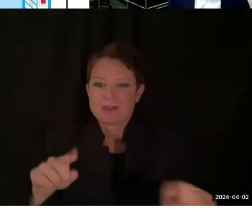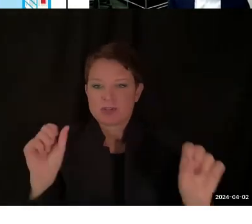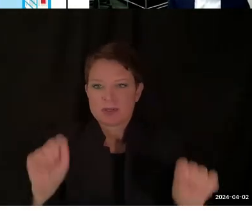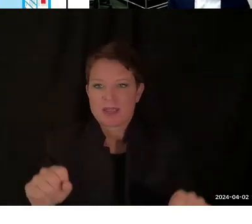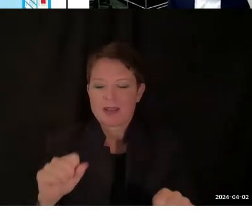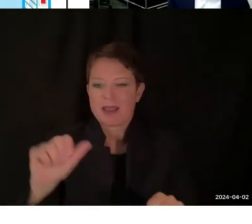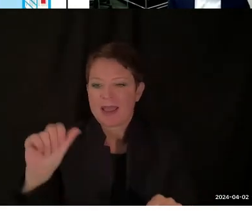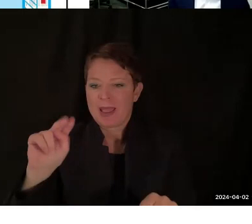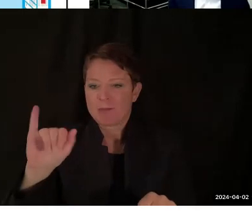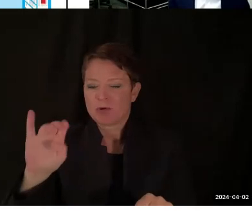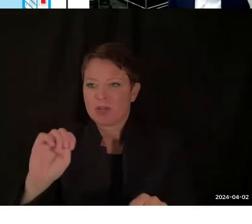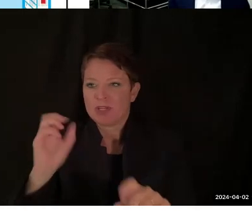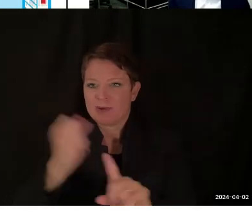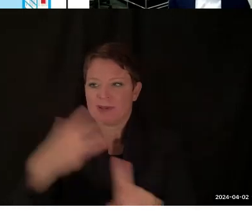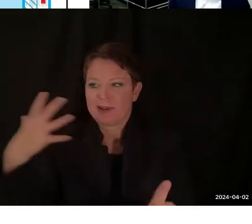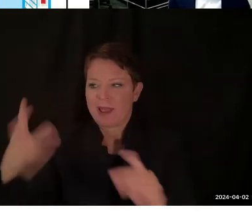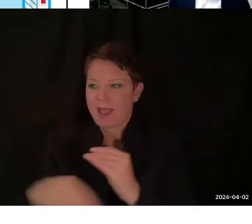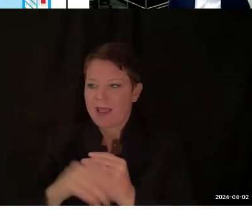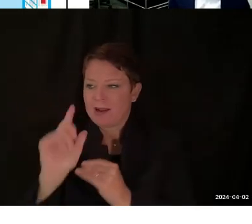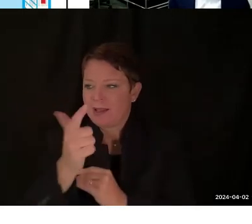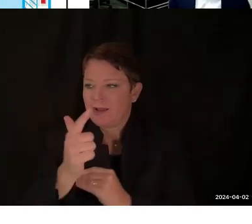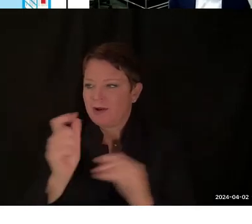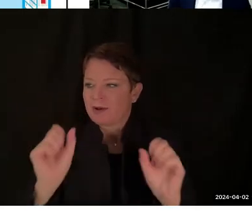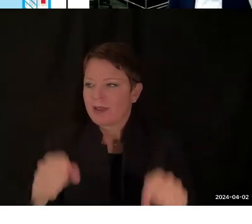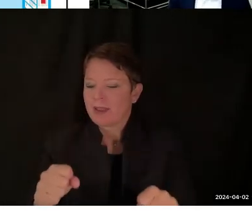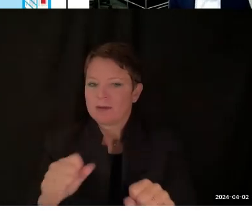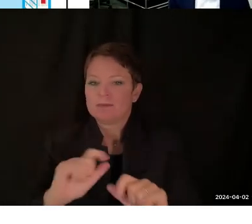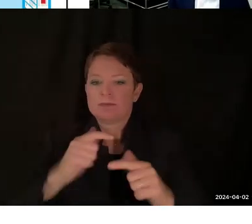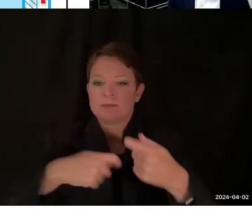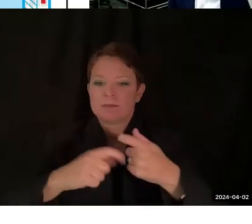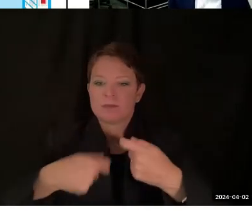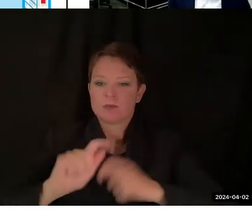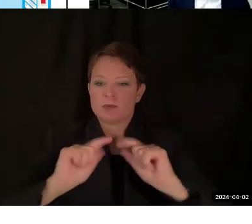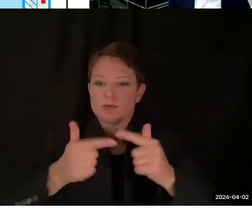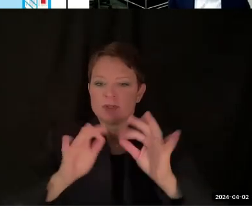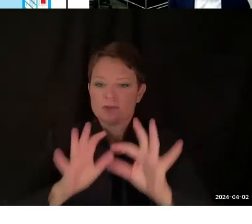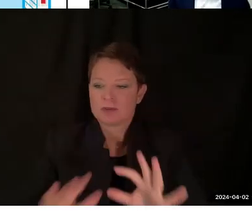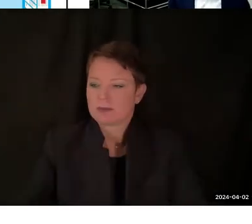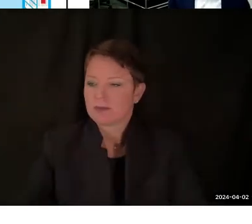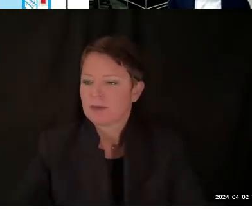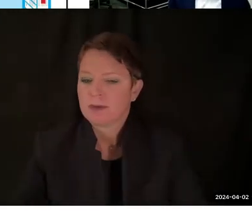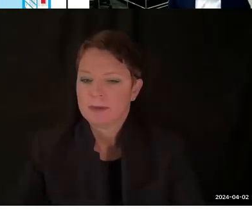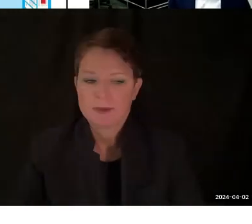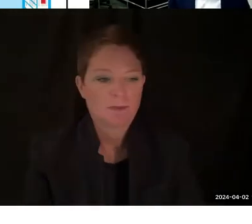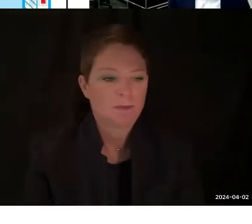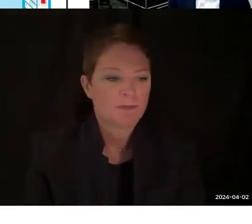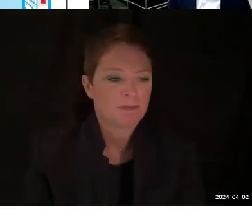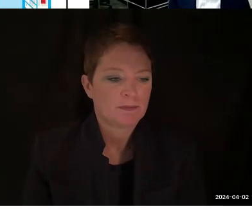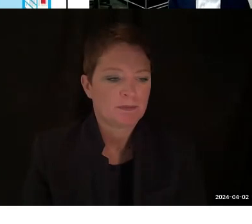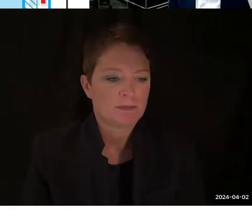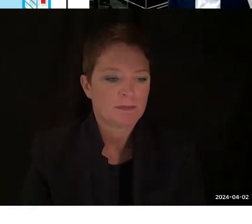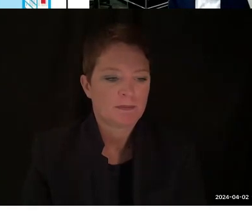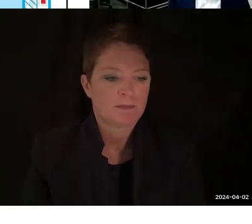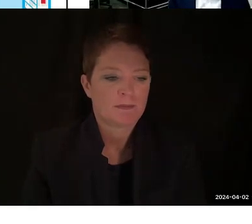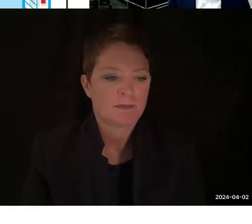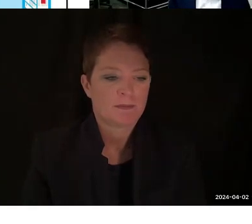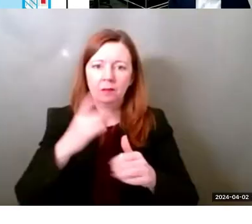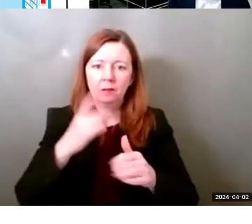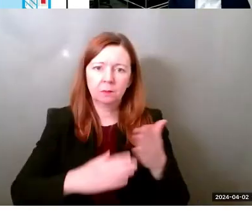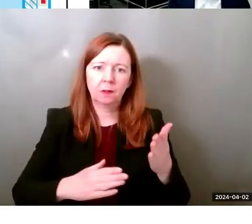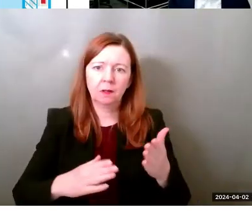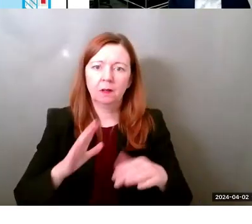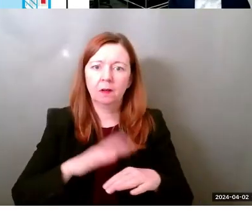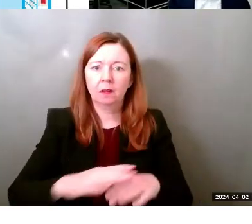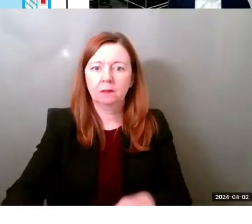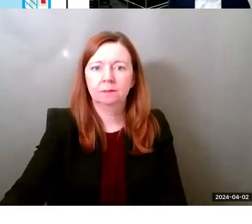you to chime in as well. It's a good question. I would say that the first part around